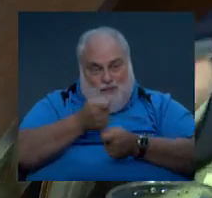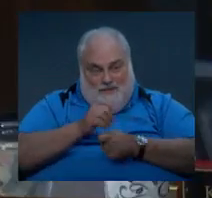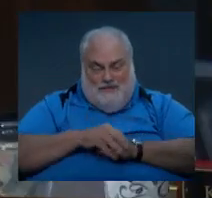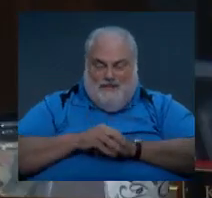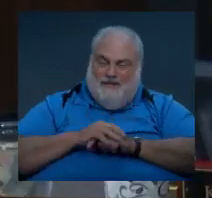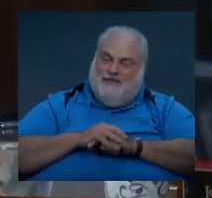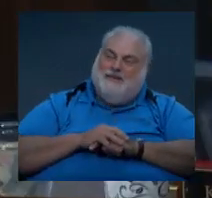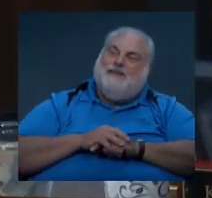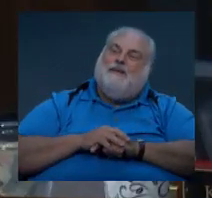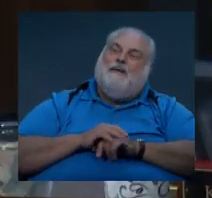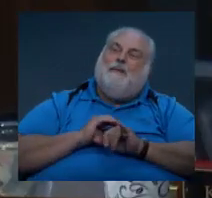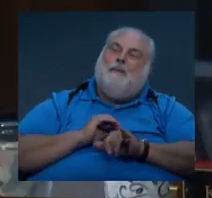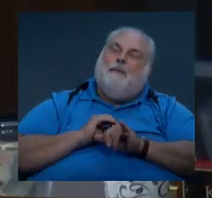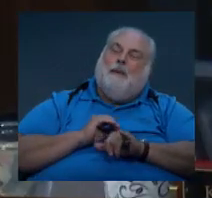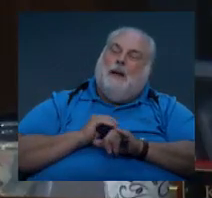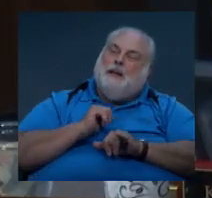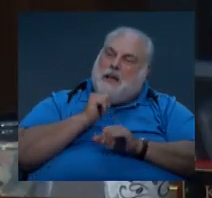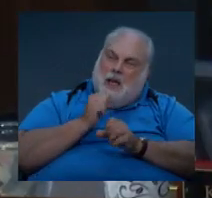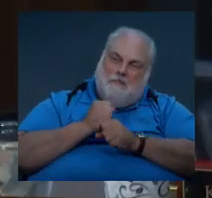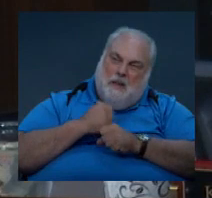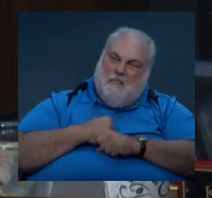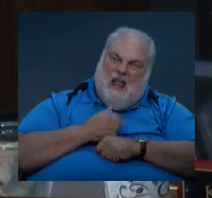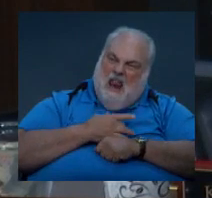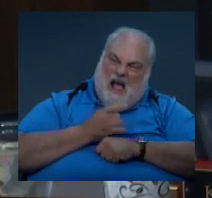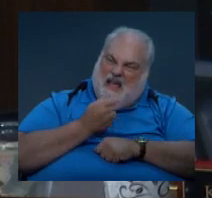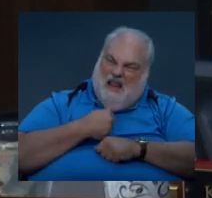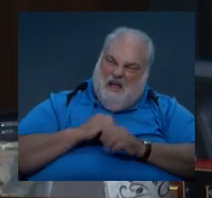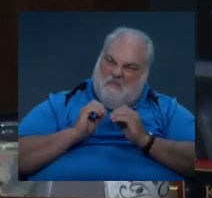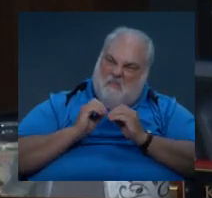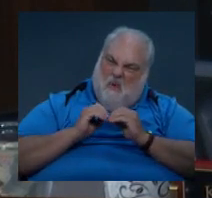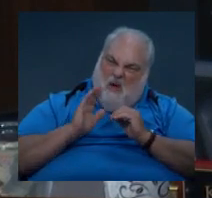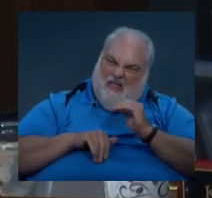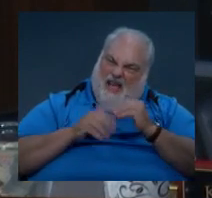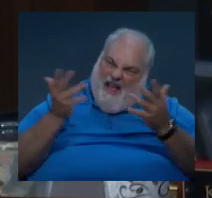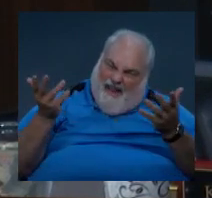to make me now I'm about to say, that's not going to make me like you anymore.